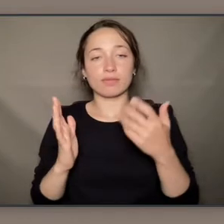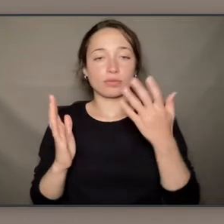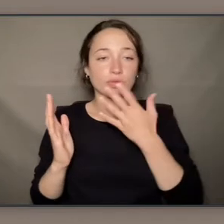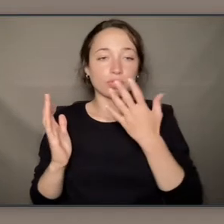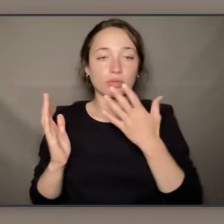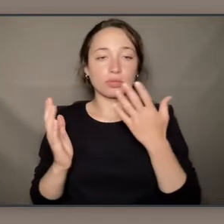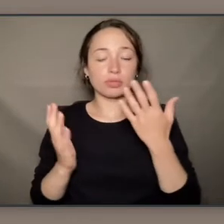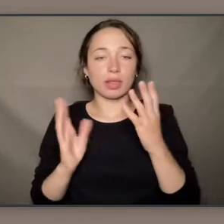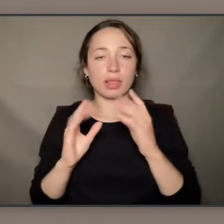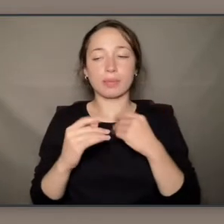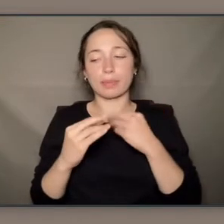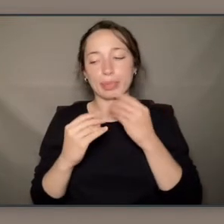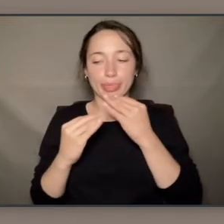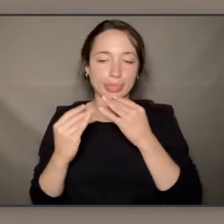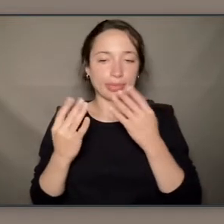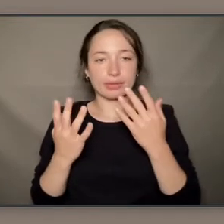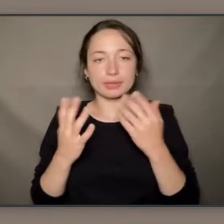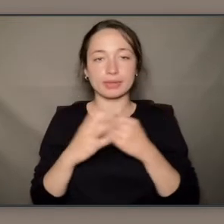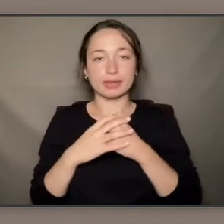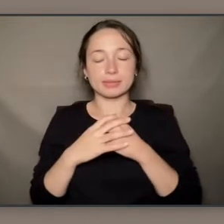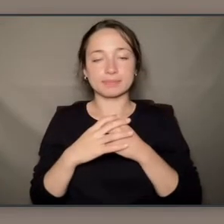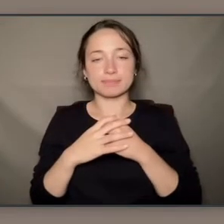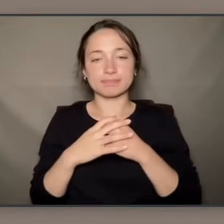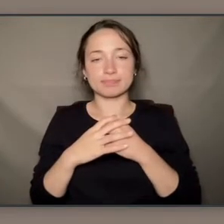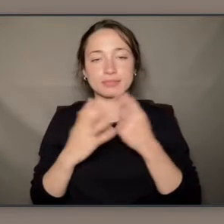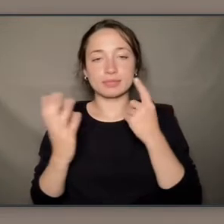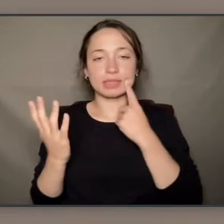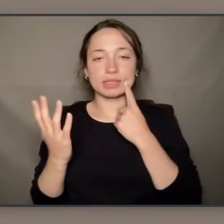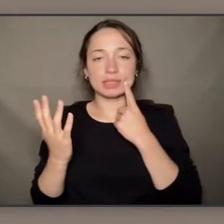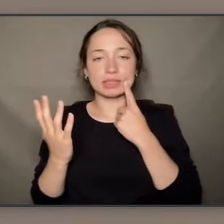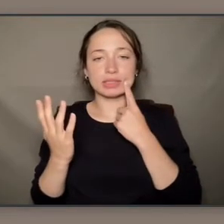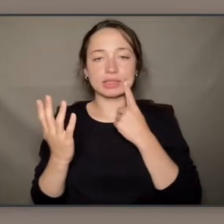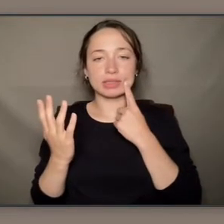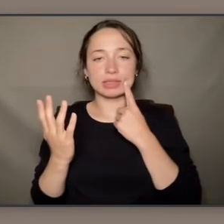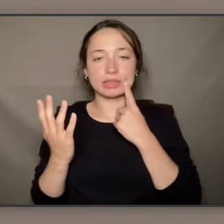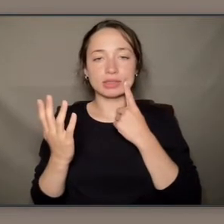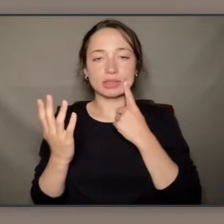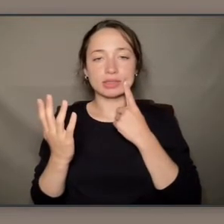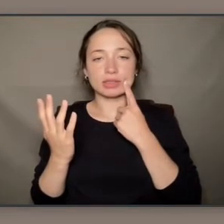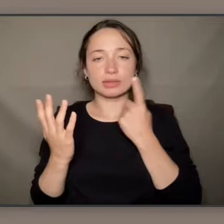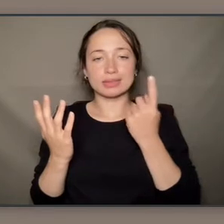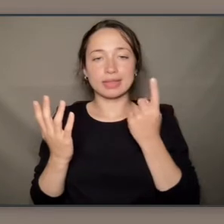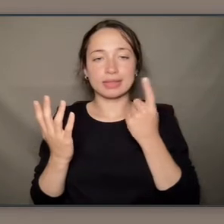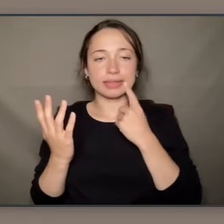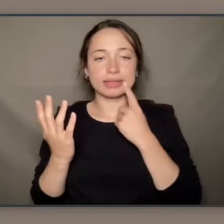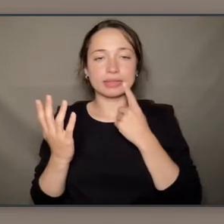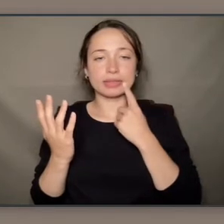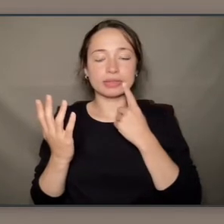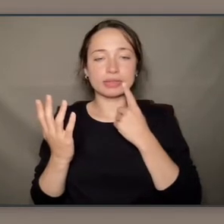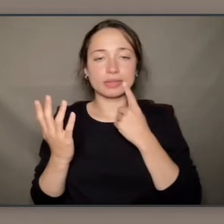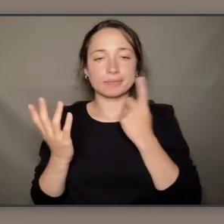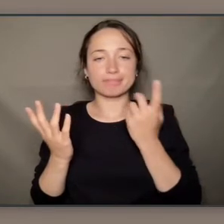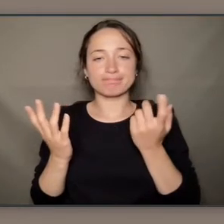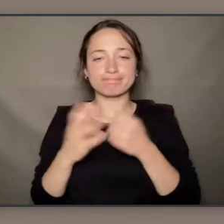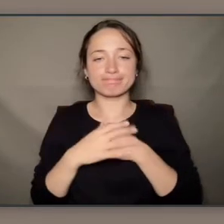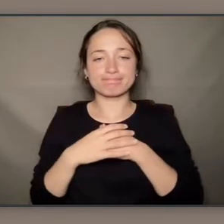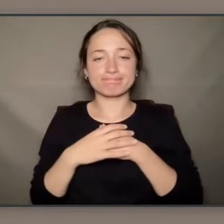present itself, or would be, here I'm stammering.